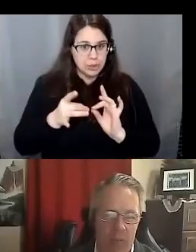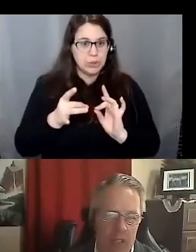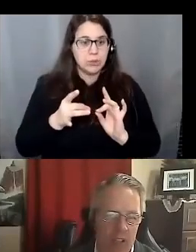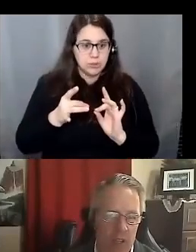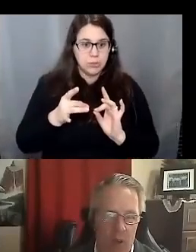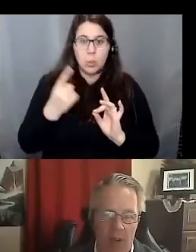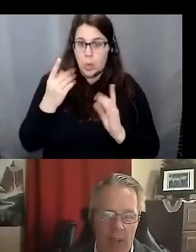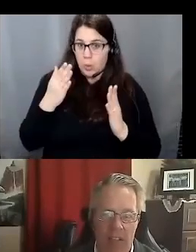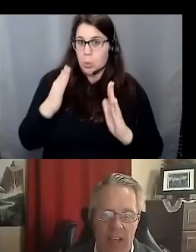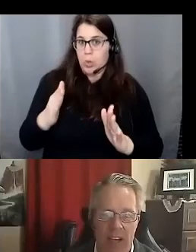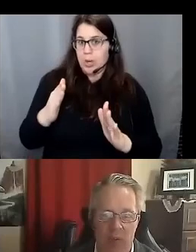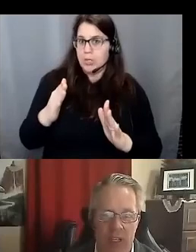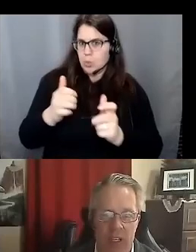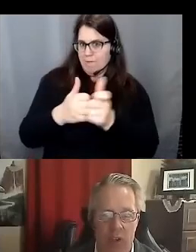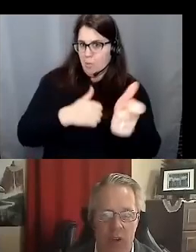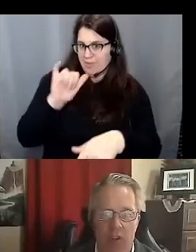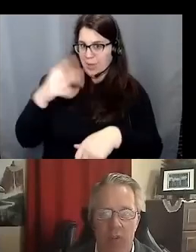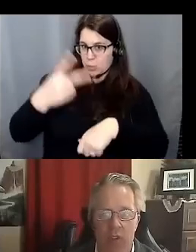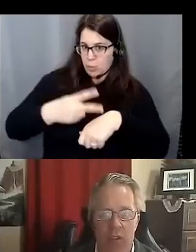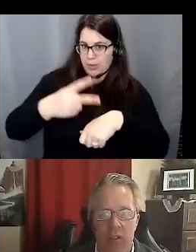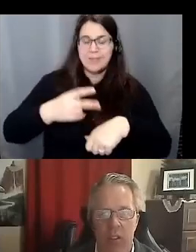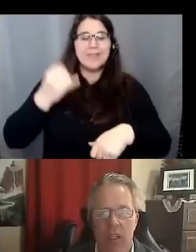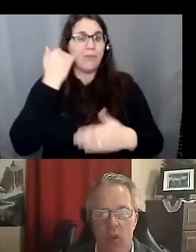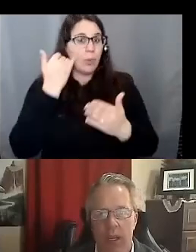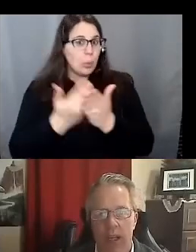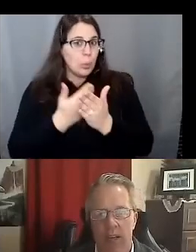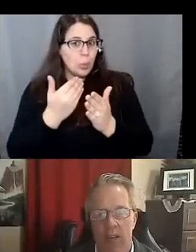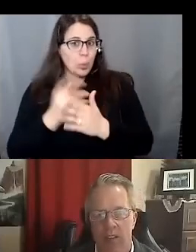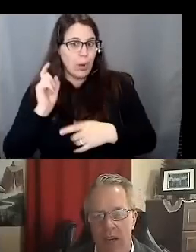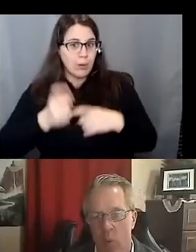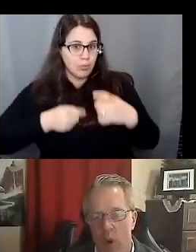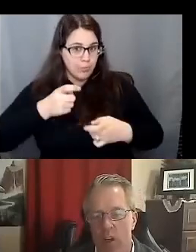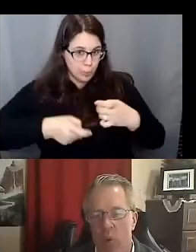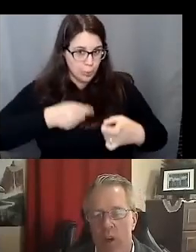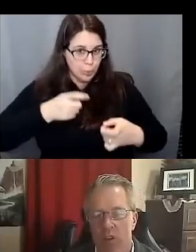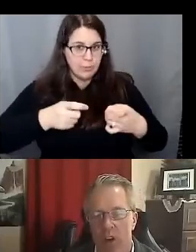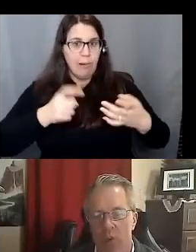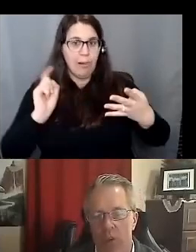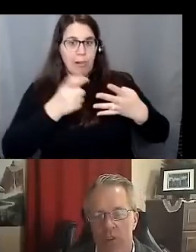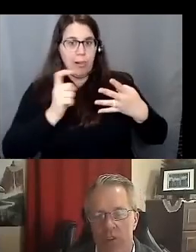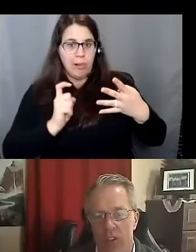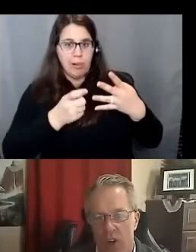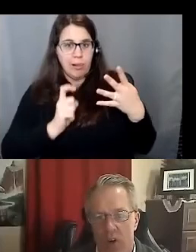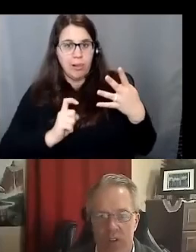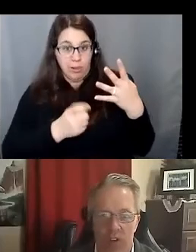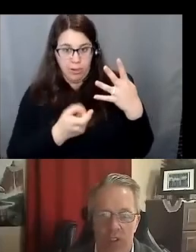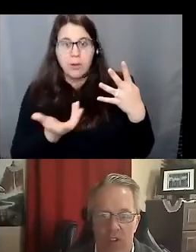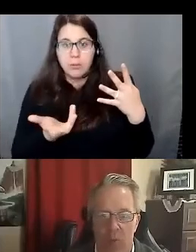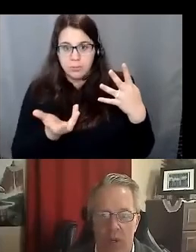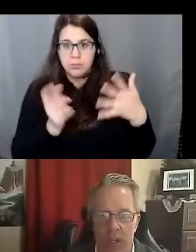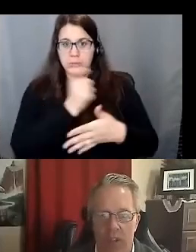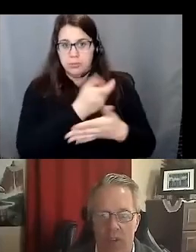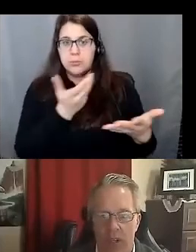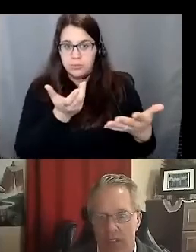way potentially around that is, as you're making new contributions, you can decide where you want those contributions to go. And so you can